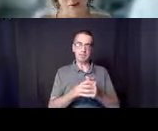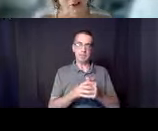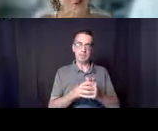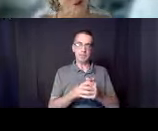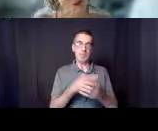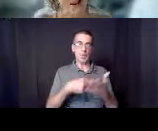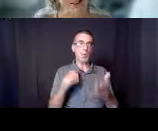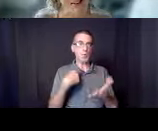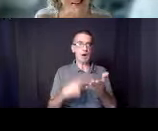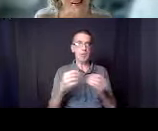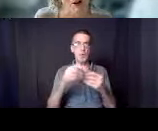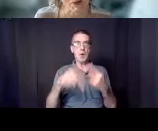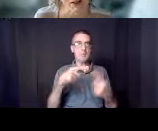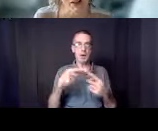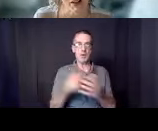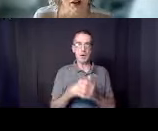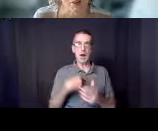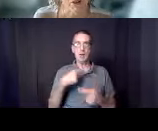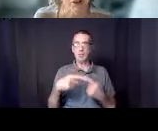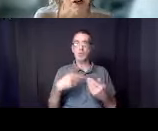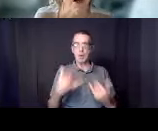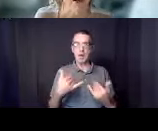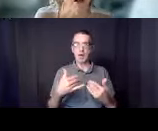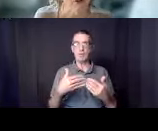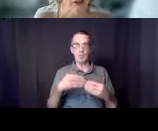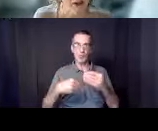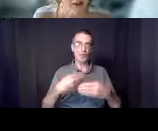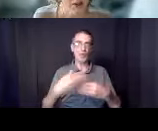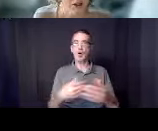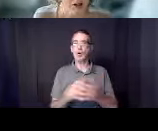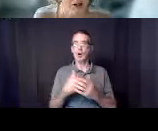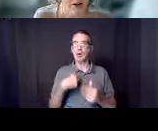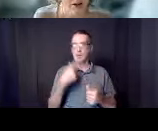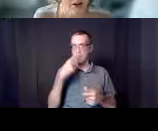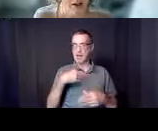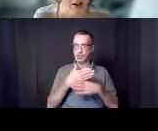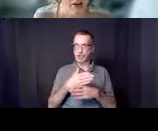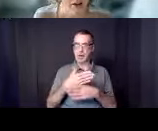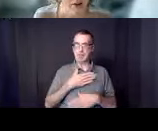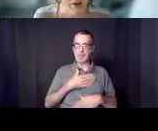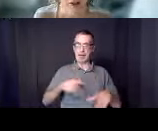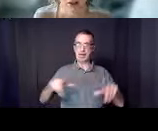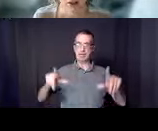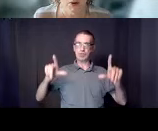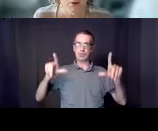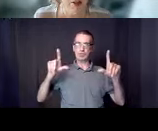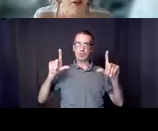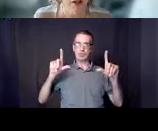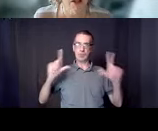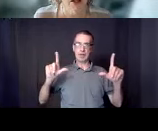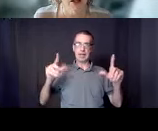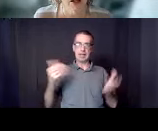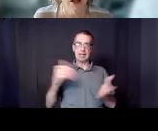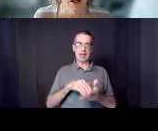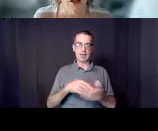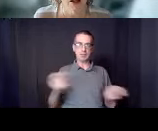that's what we'll talk more about. I'm gonna move along. Can I share? We swap